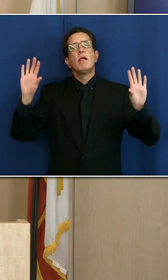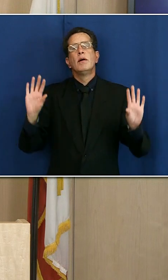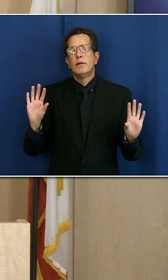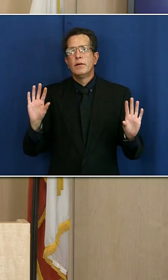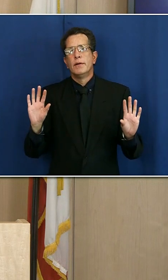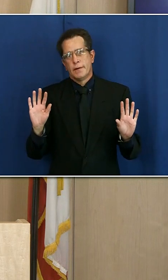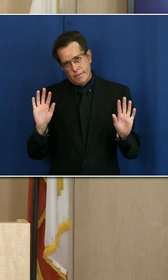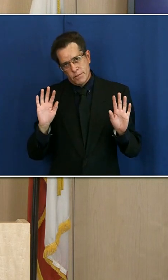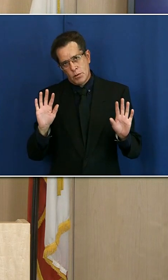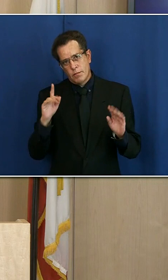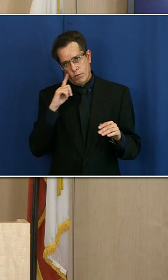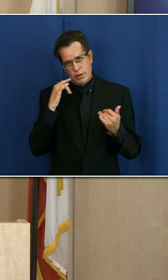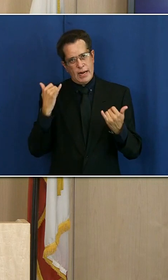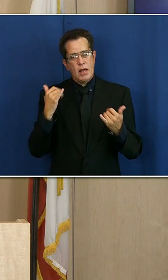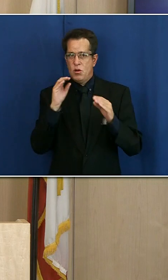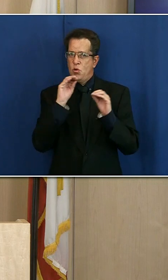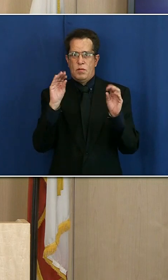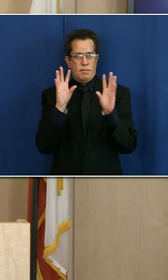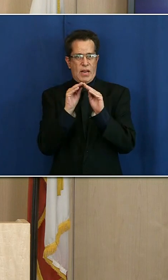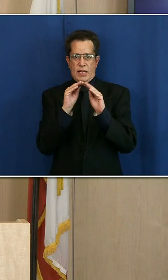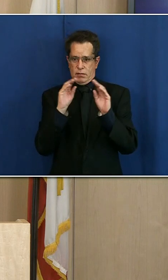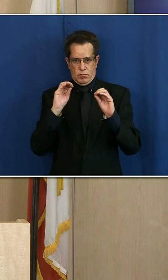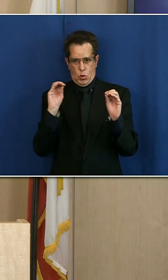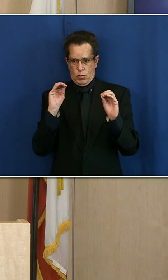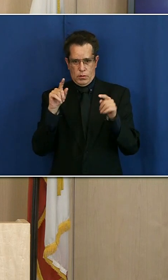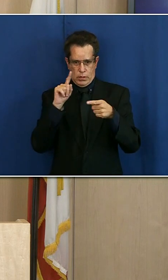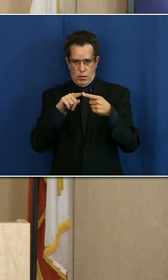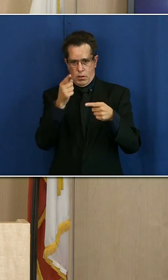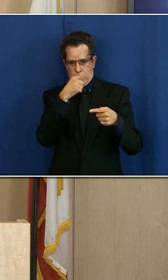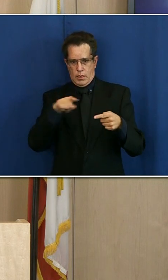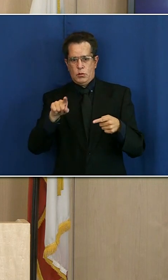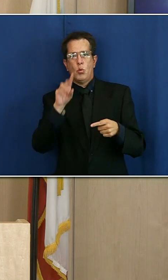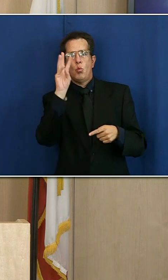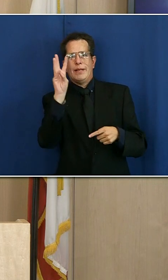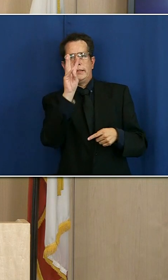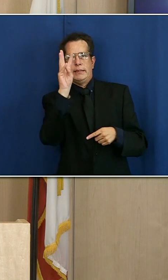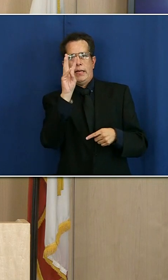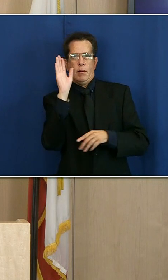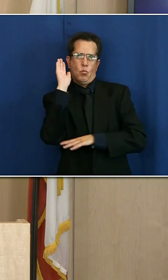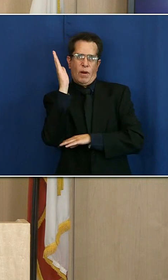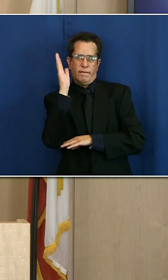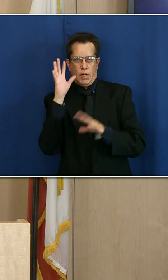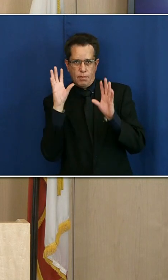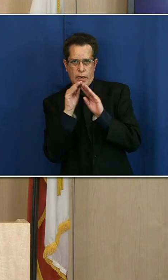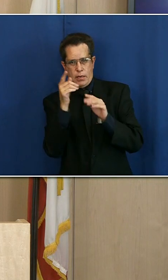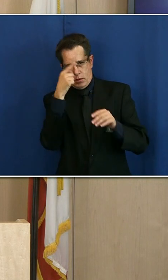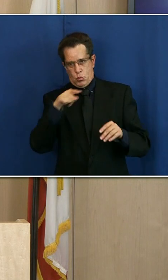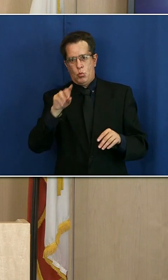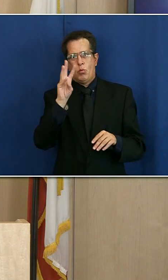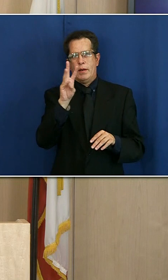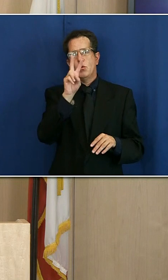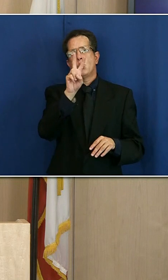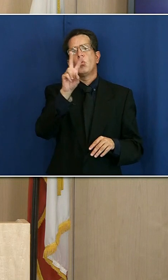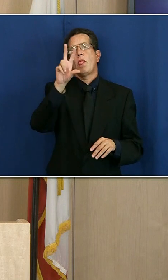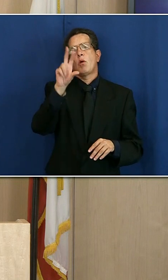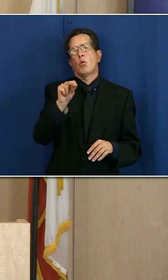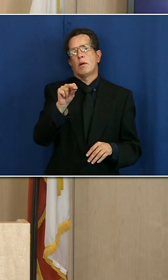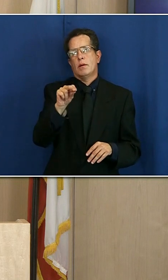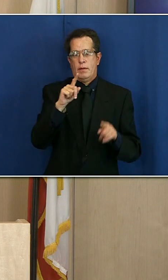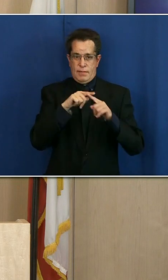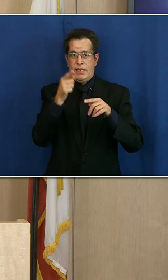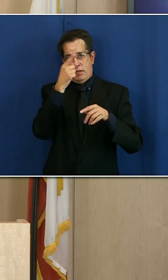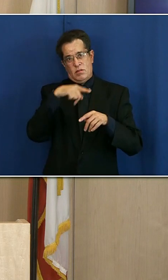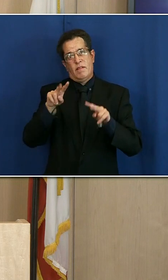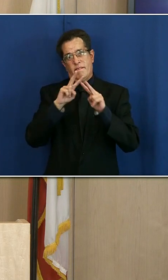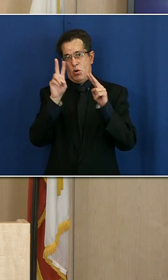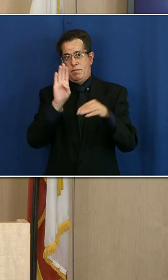We are not scheduled again for another media briefing until next Wednesday at 2:30. However, next week is going to be a very